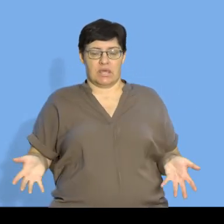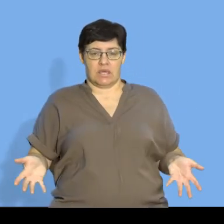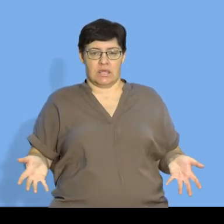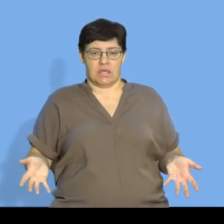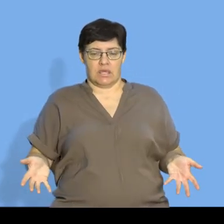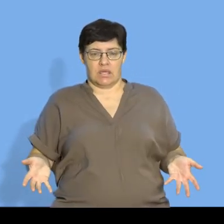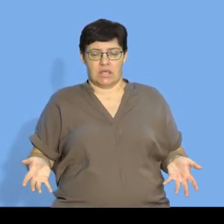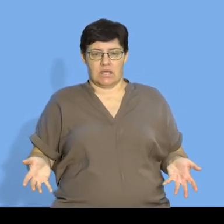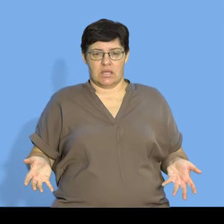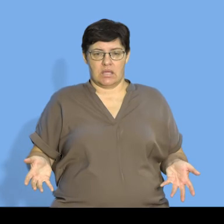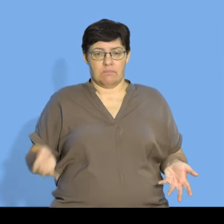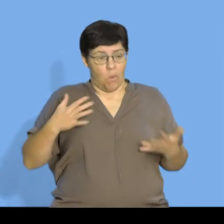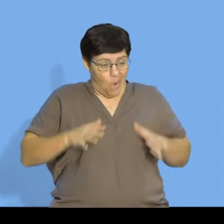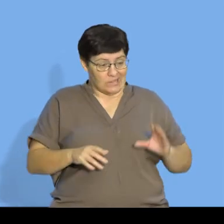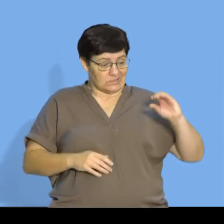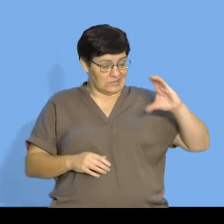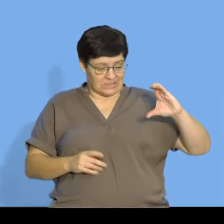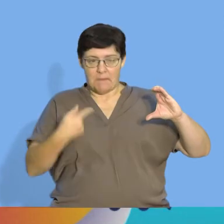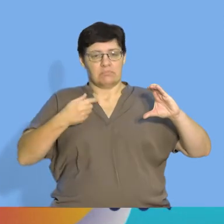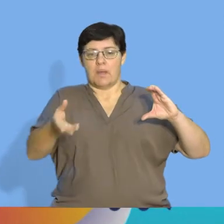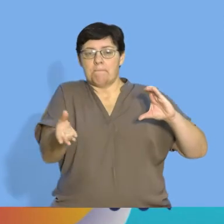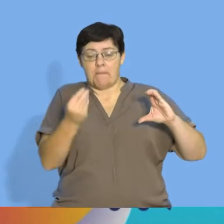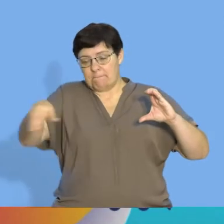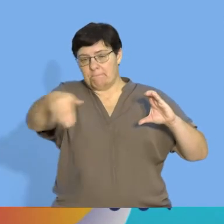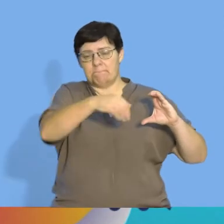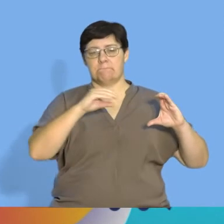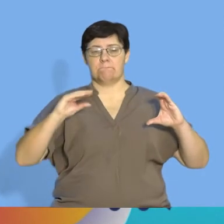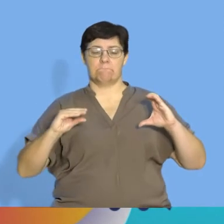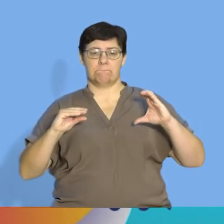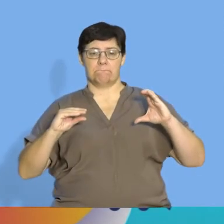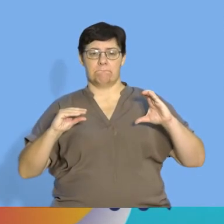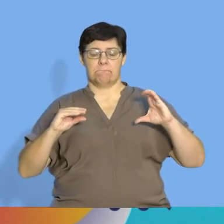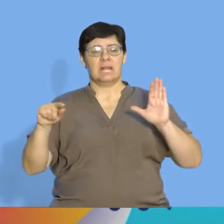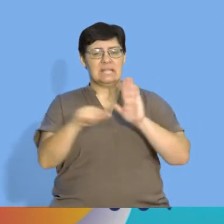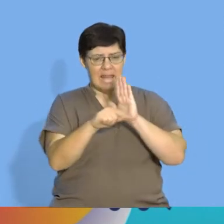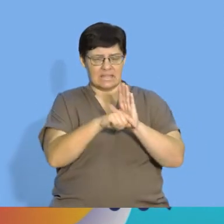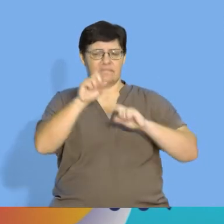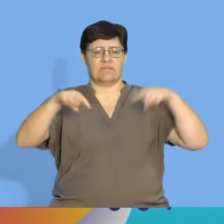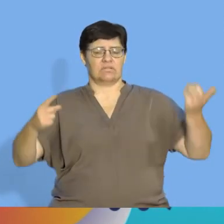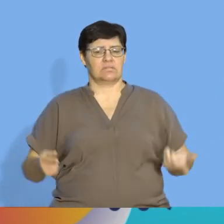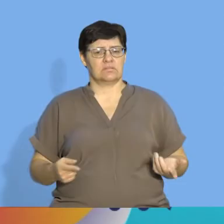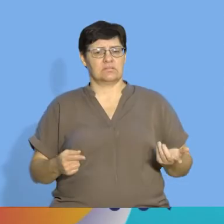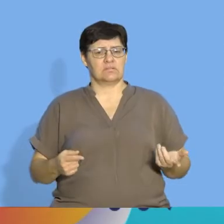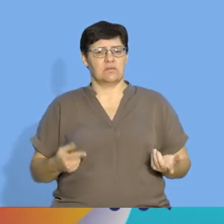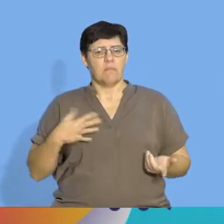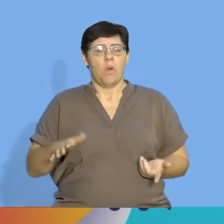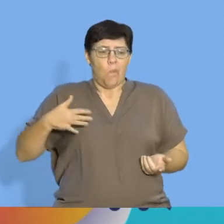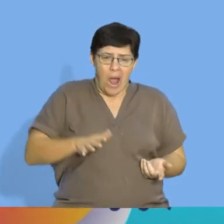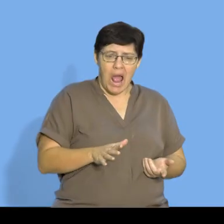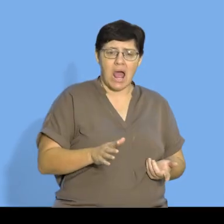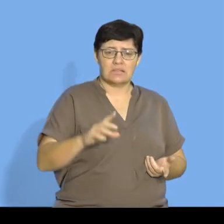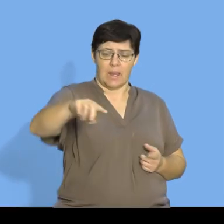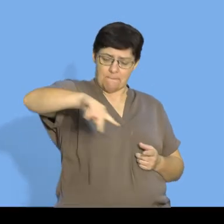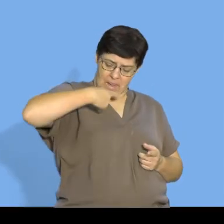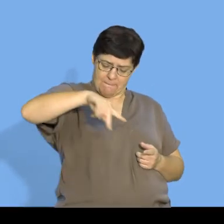86,500. Okay, so immediately you can see there's a negative variance. Why? We were supposed to receive,